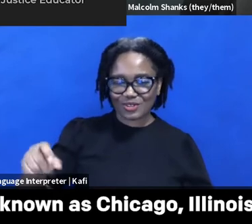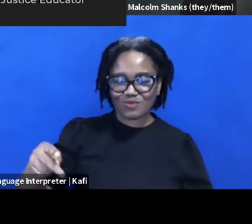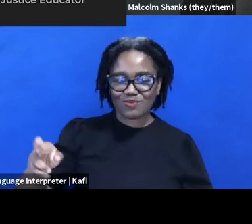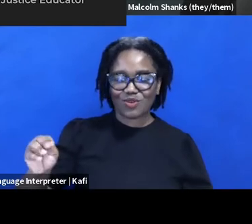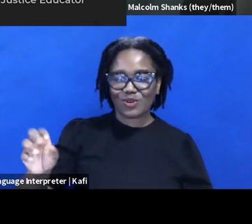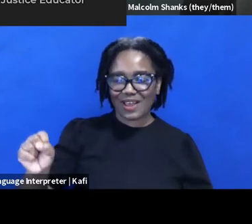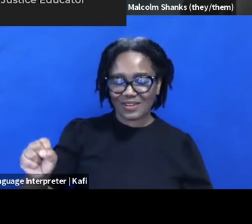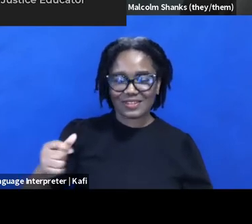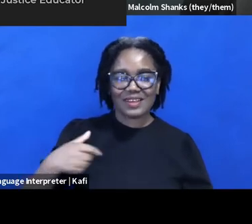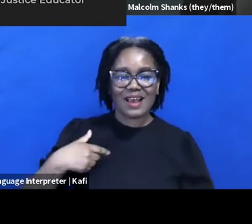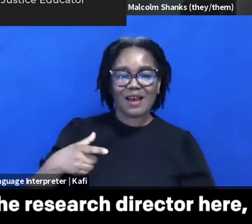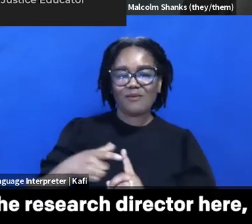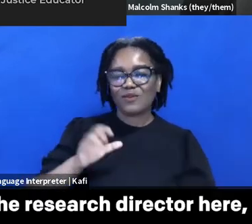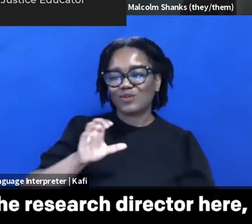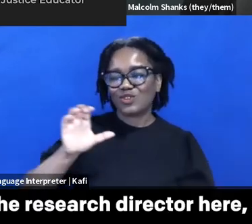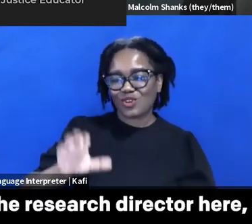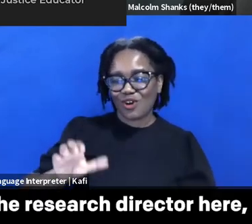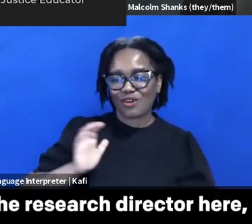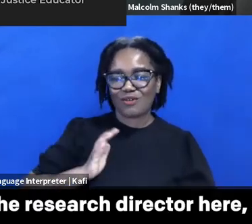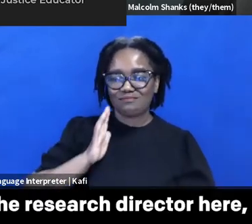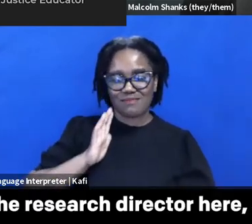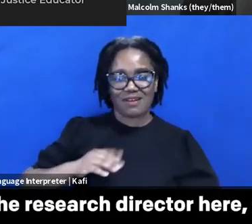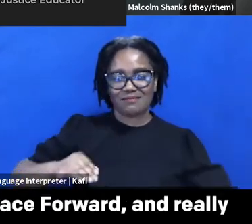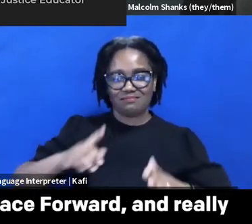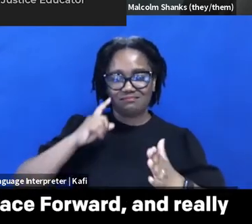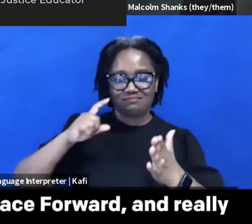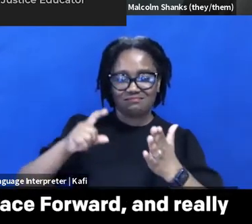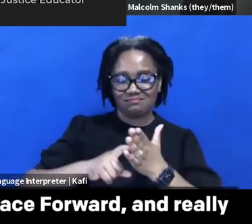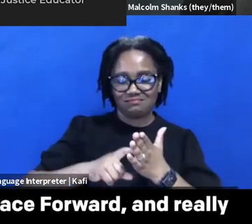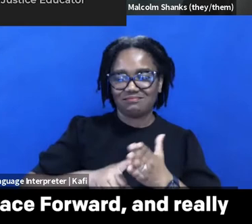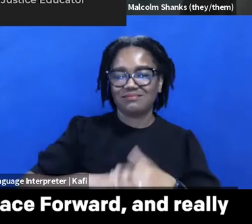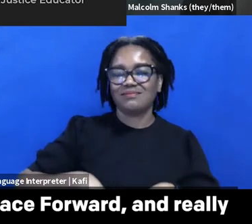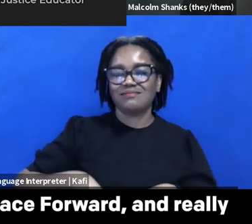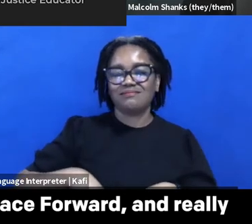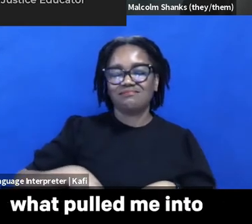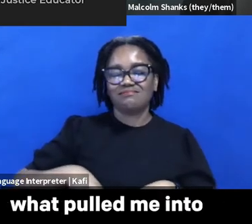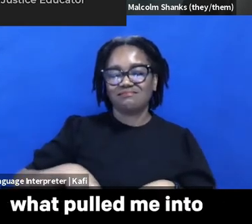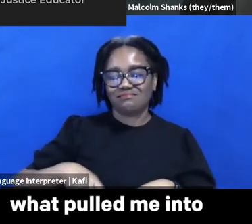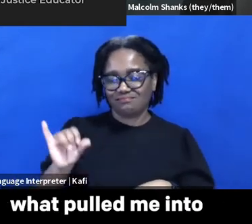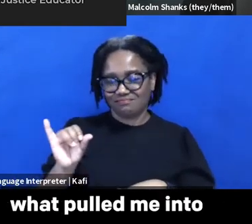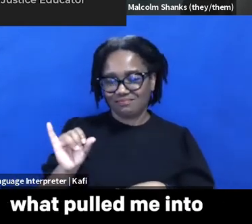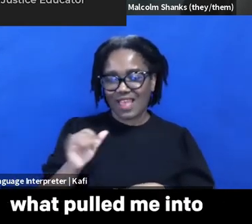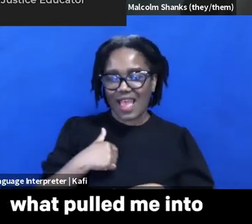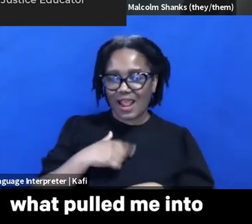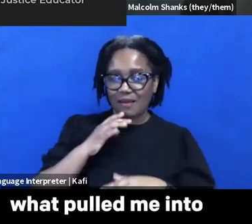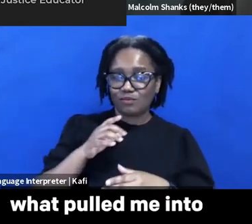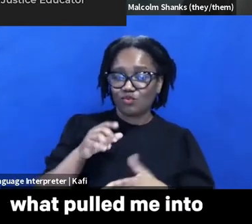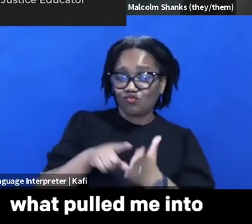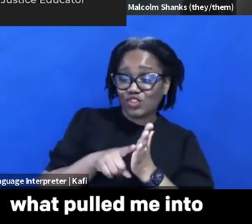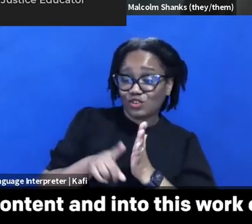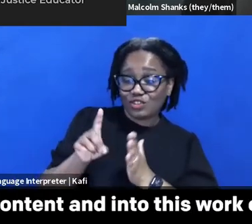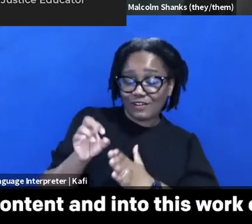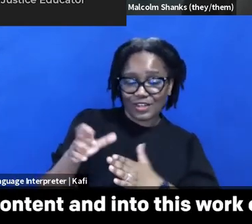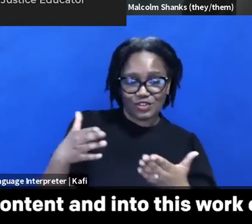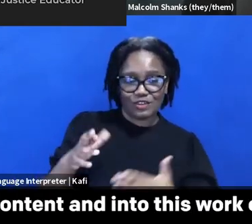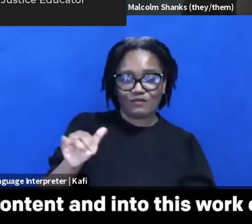Potawatomi, also known as Chicago, Illinois. I'm the research director here at Race Forward. And really what pulled